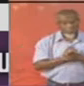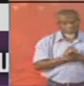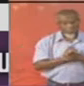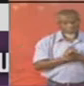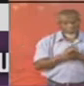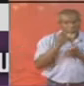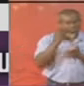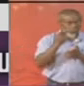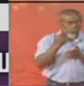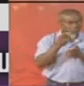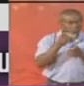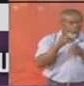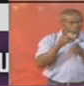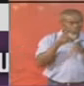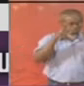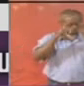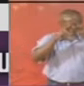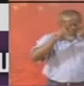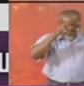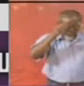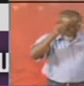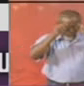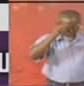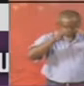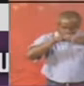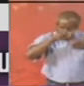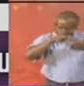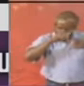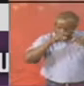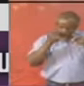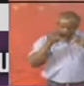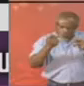that the